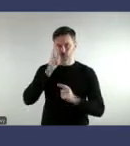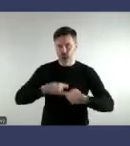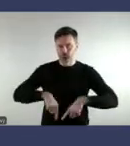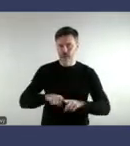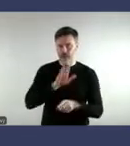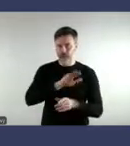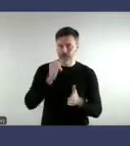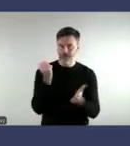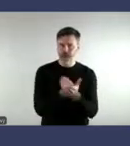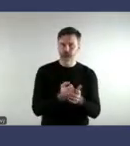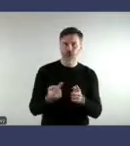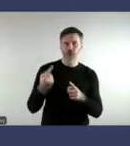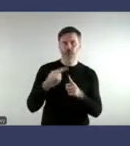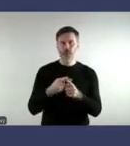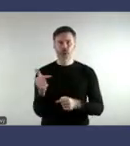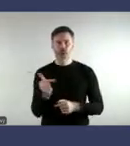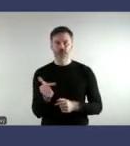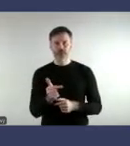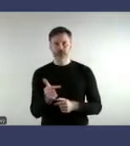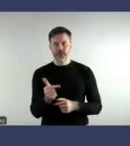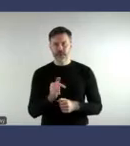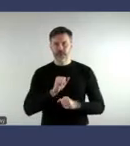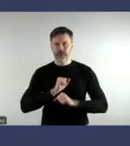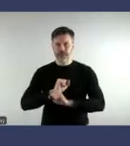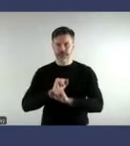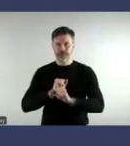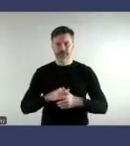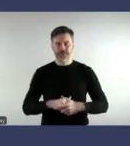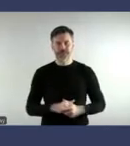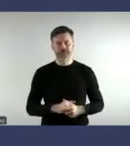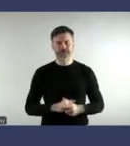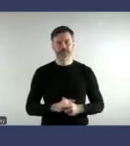activities, ensuring their protection in the face of danger.